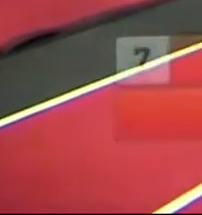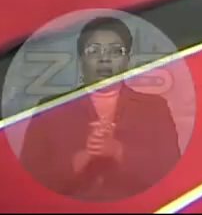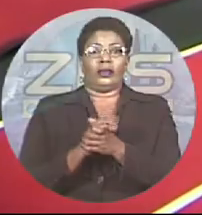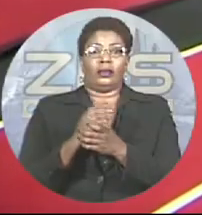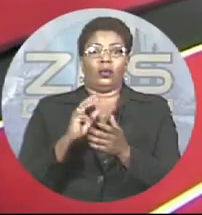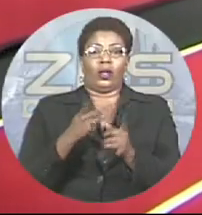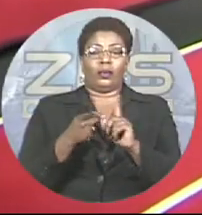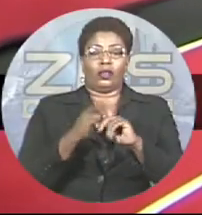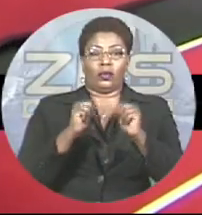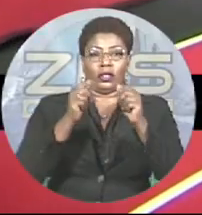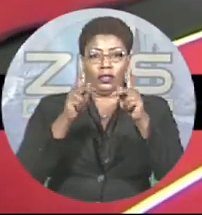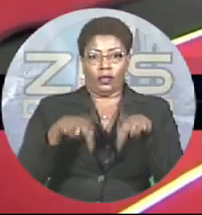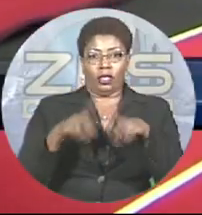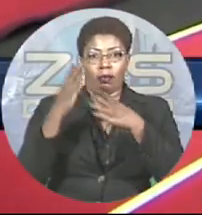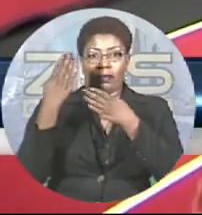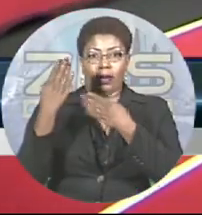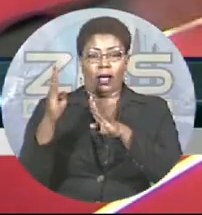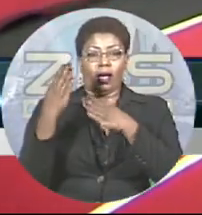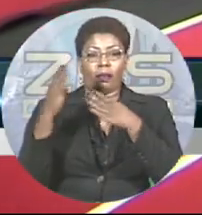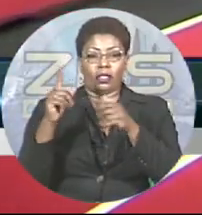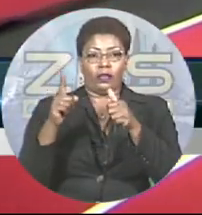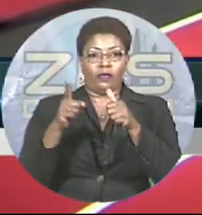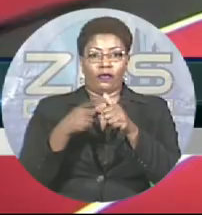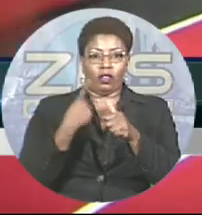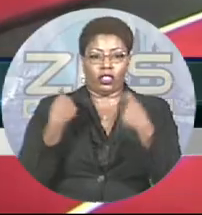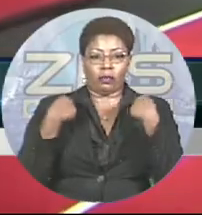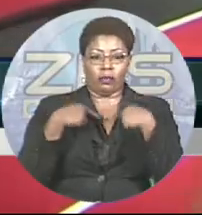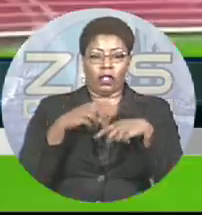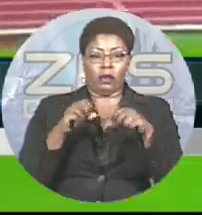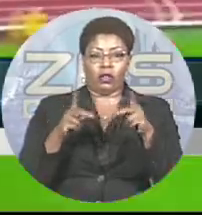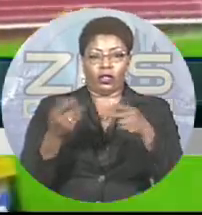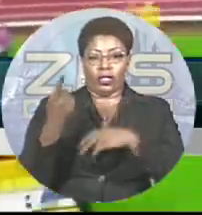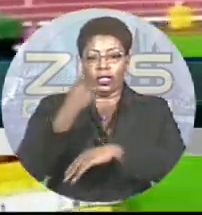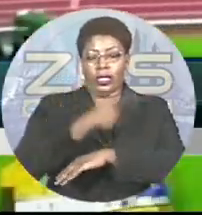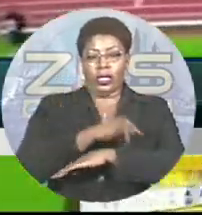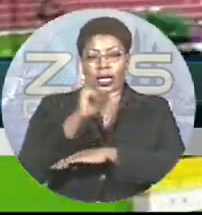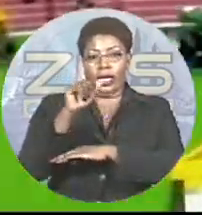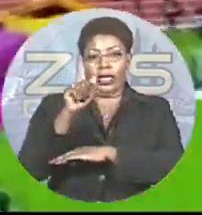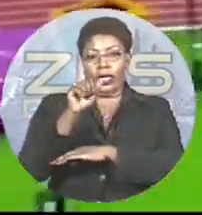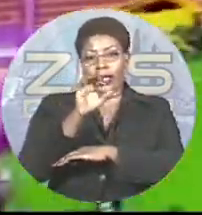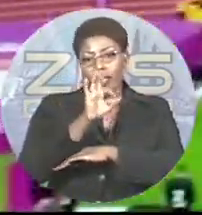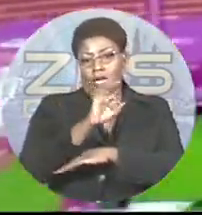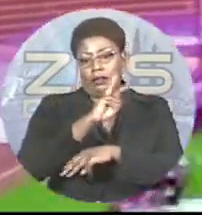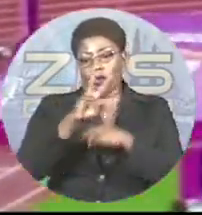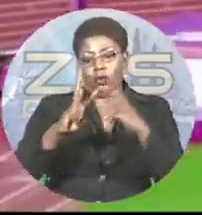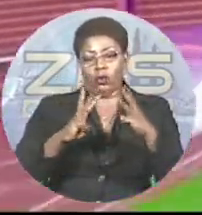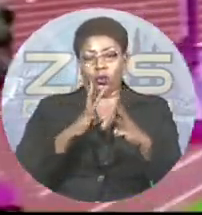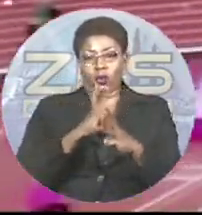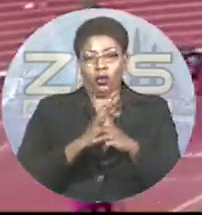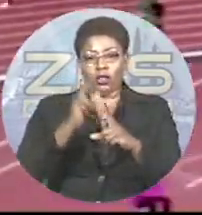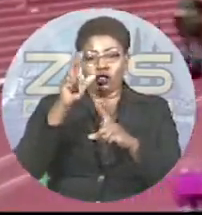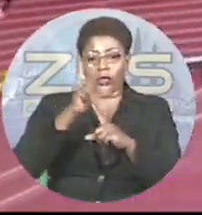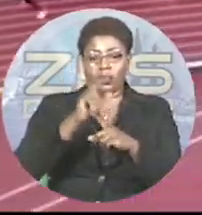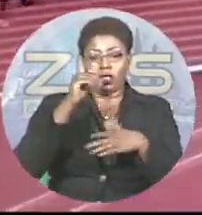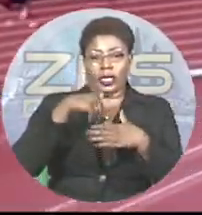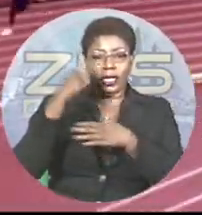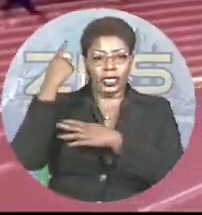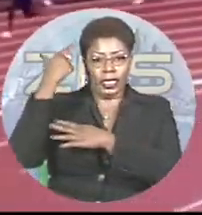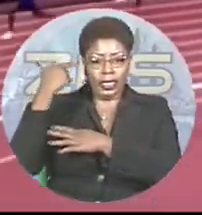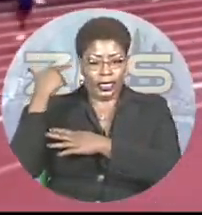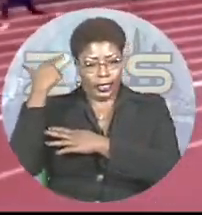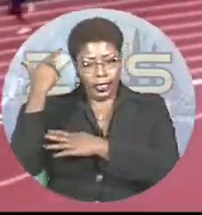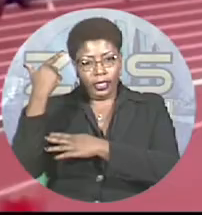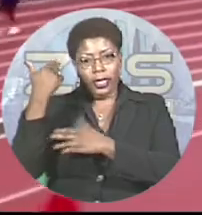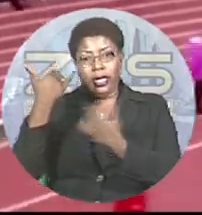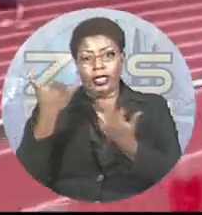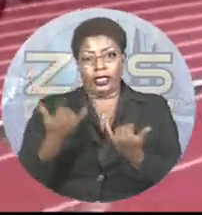Welcome to sports, everybody. The Bahamas with its first medal opportunity today at the IAAF World Championships in London. For the latest, we swing it